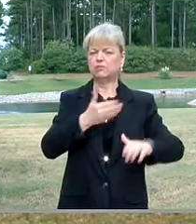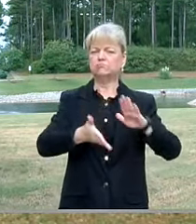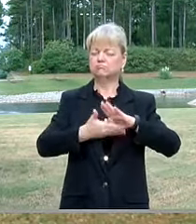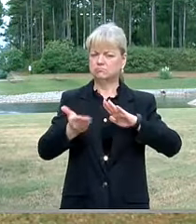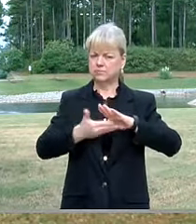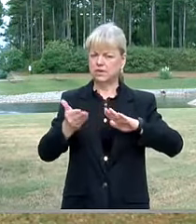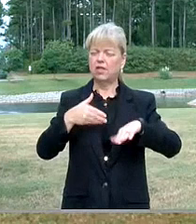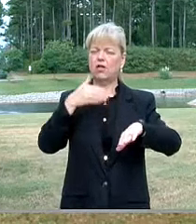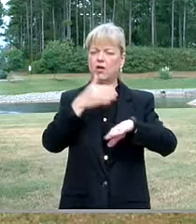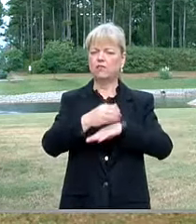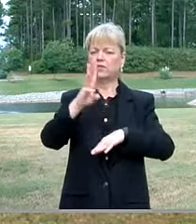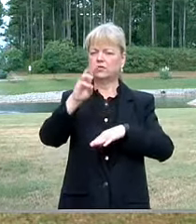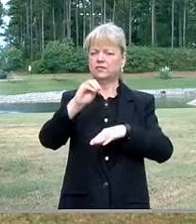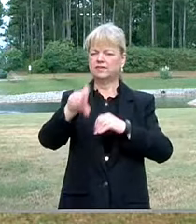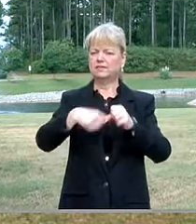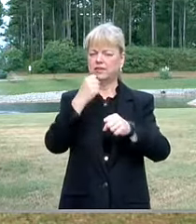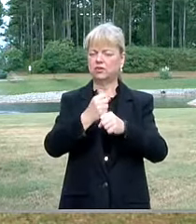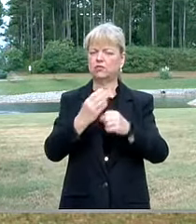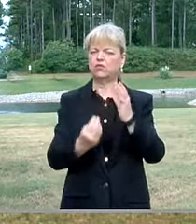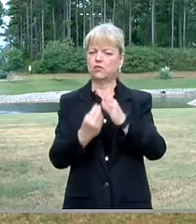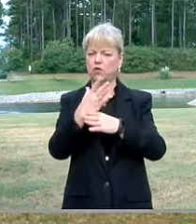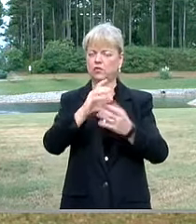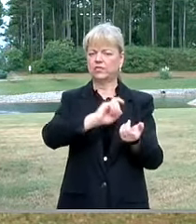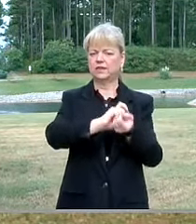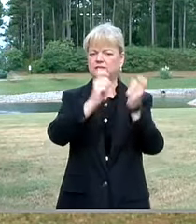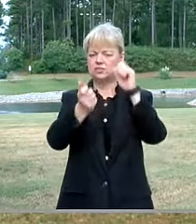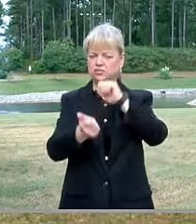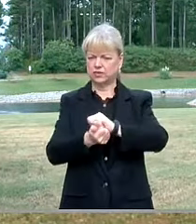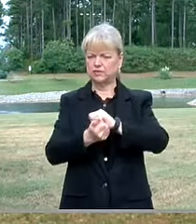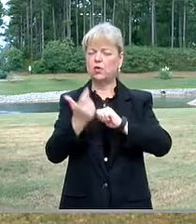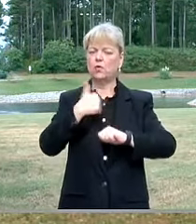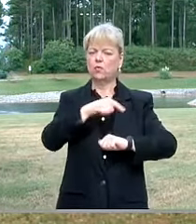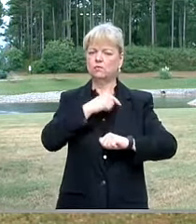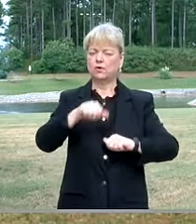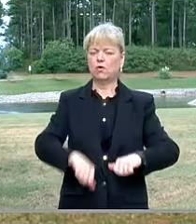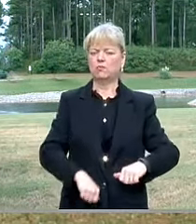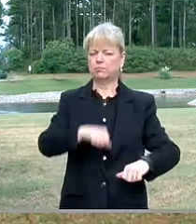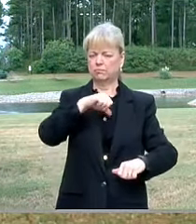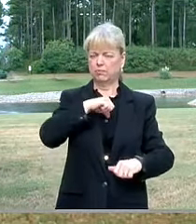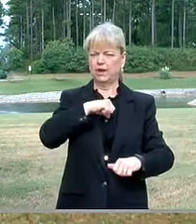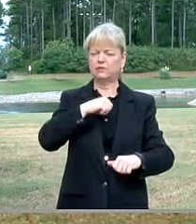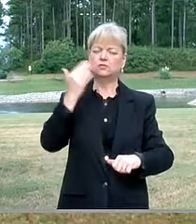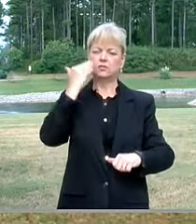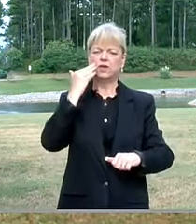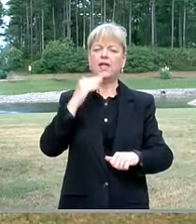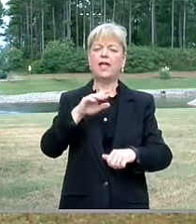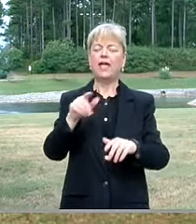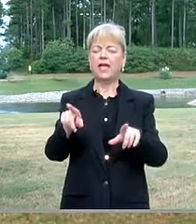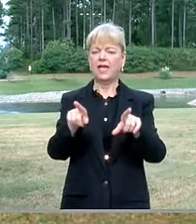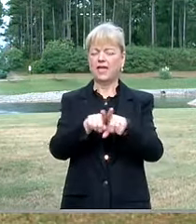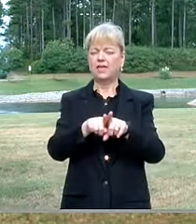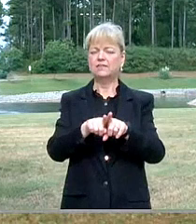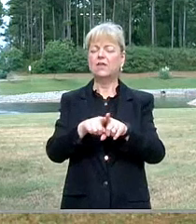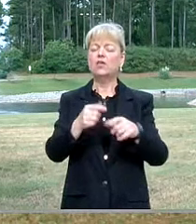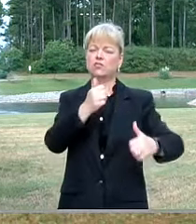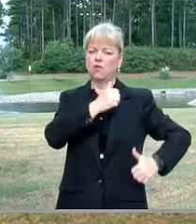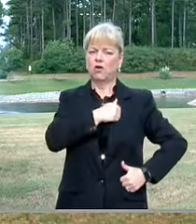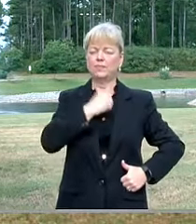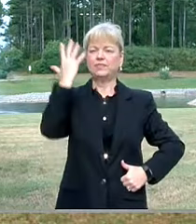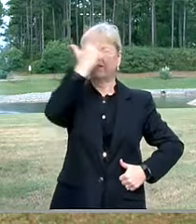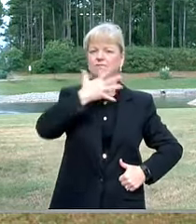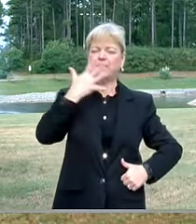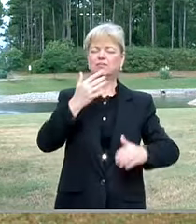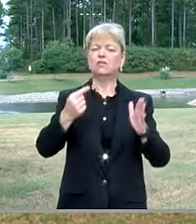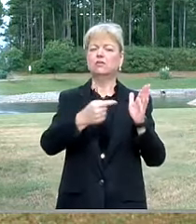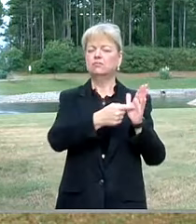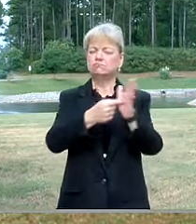60 years of growth and change, USASAC remains proud to be known as the Army's face to the world. At